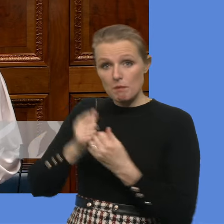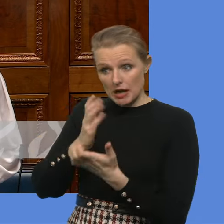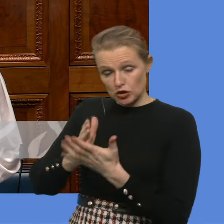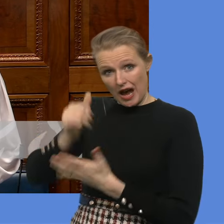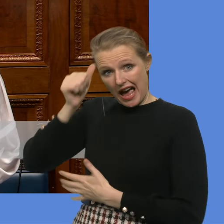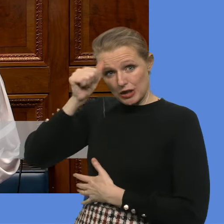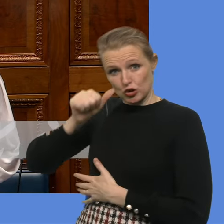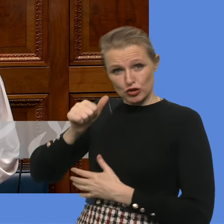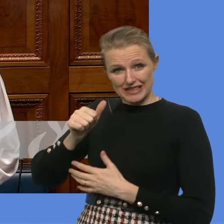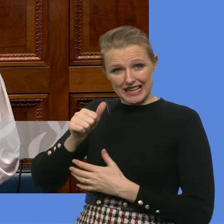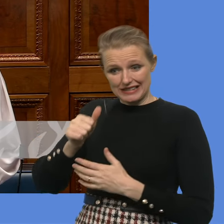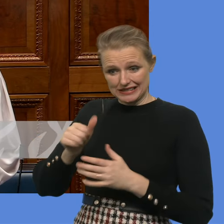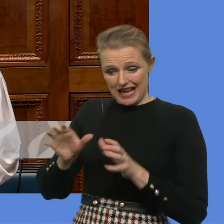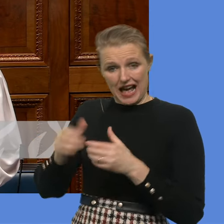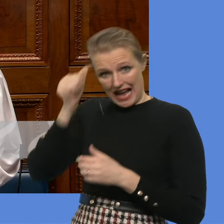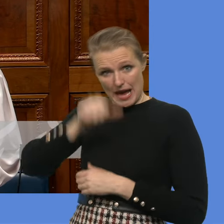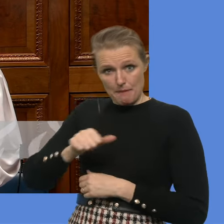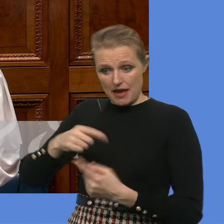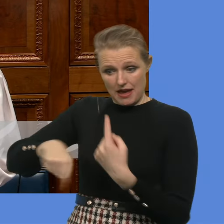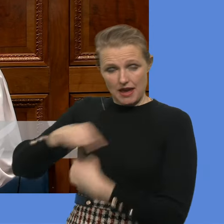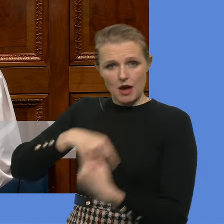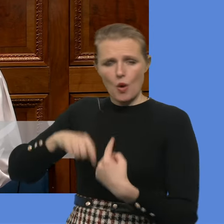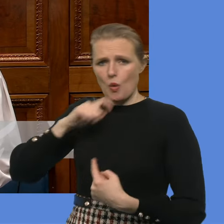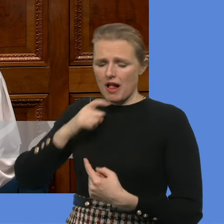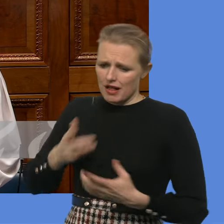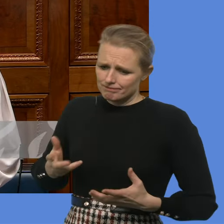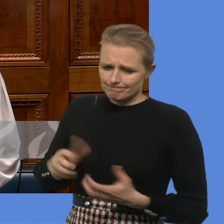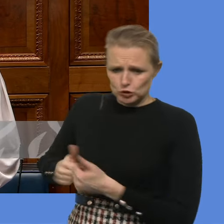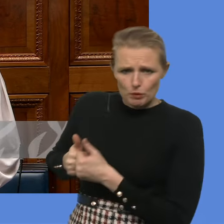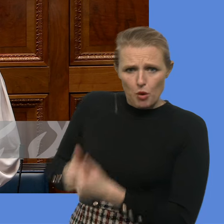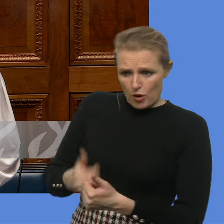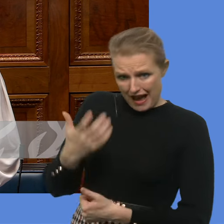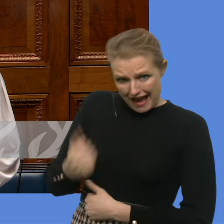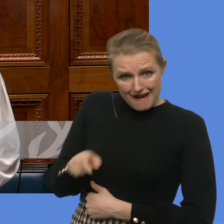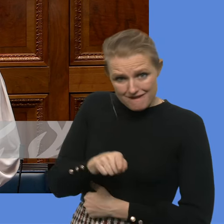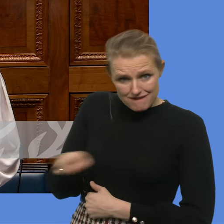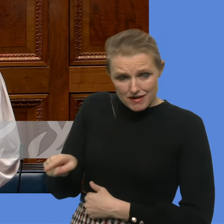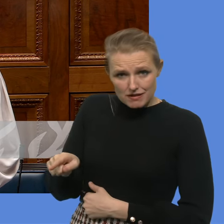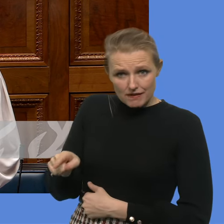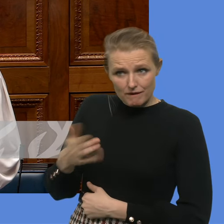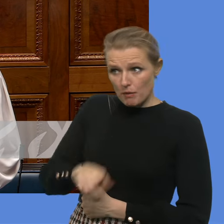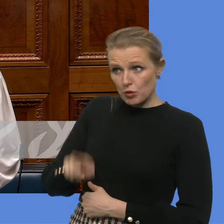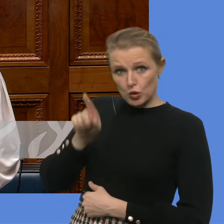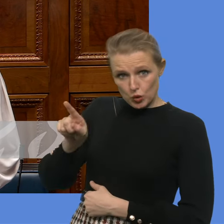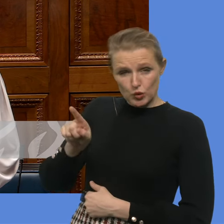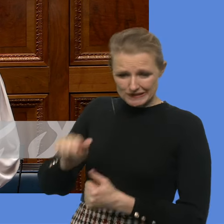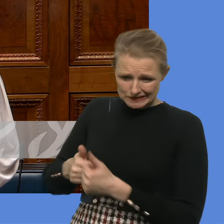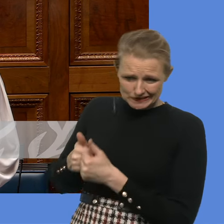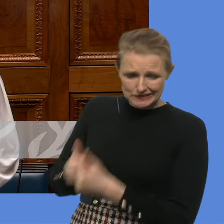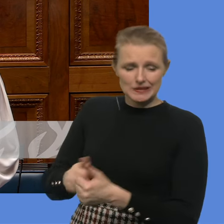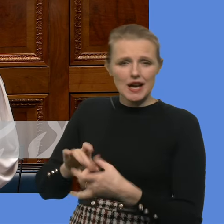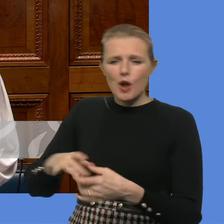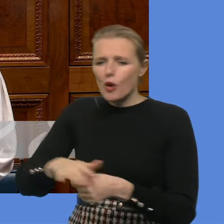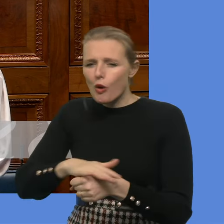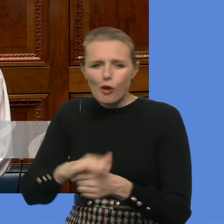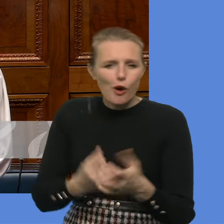skills academies will continue to have your support in terms of, you know, local